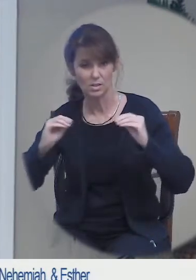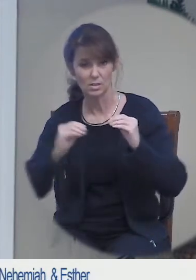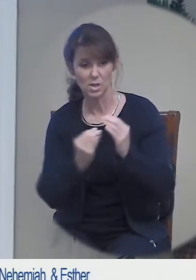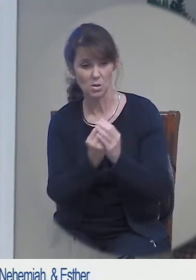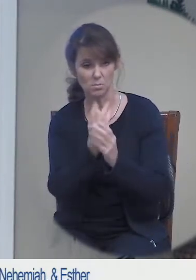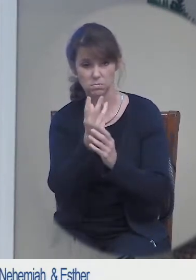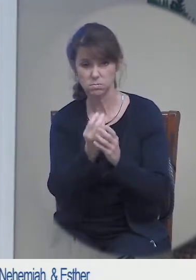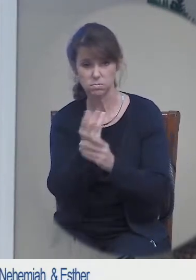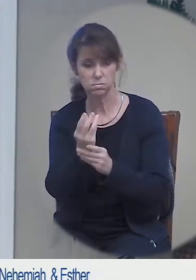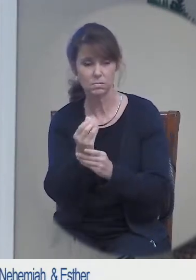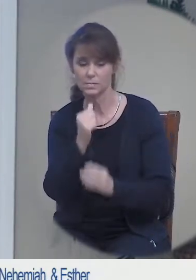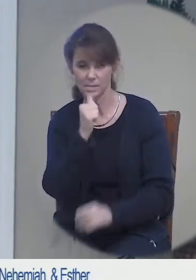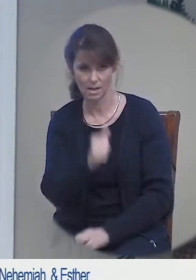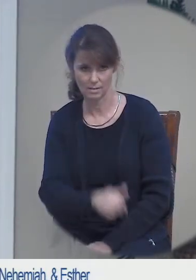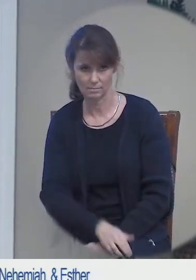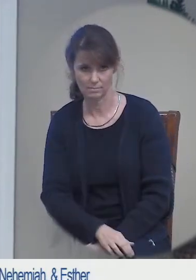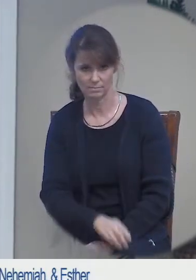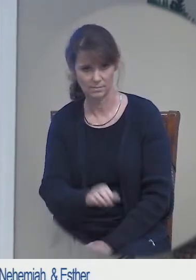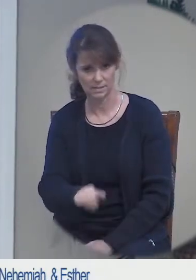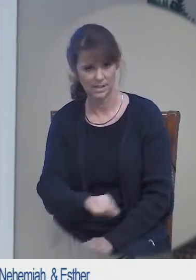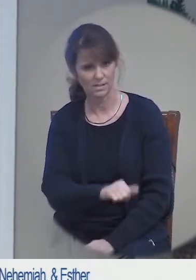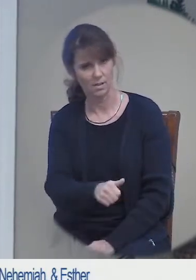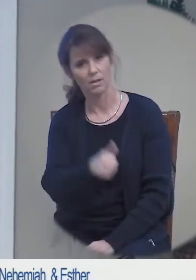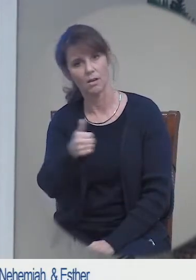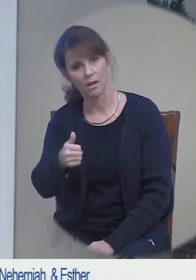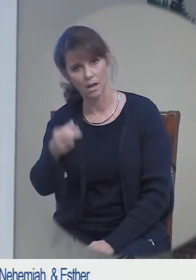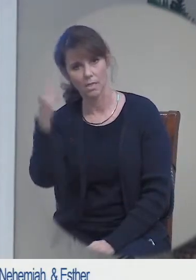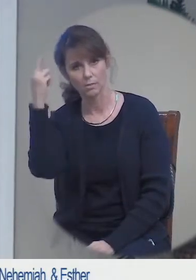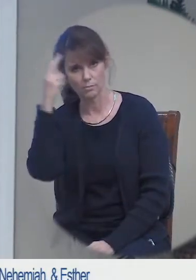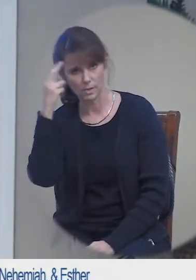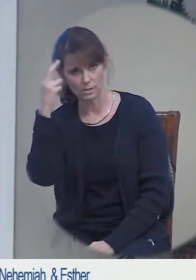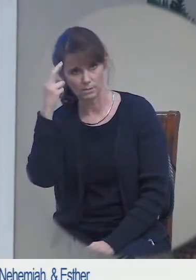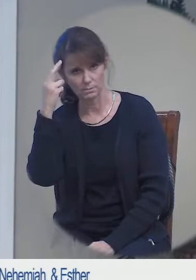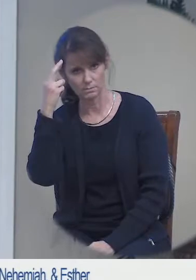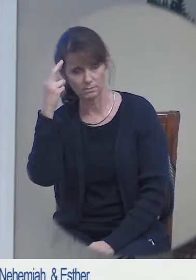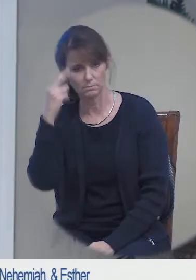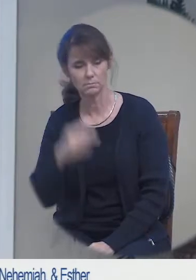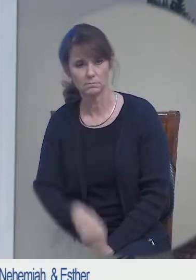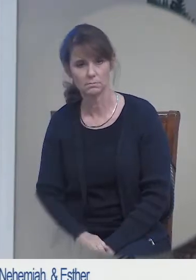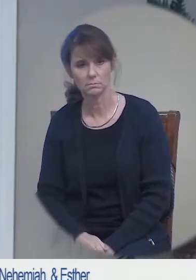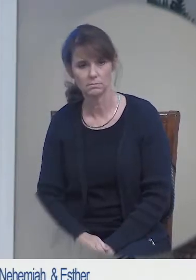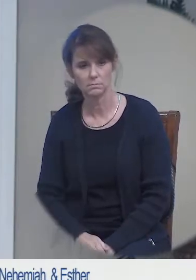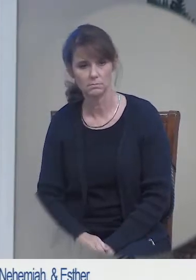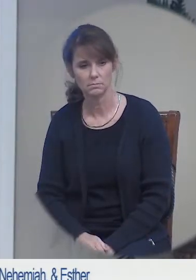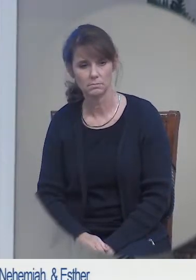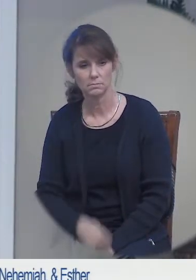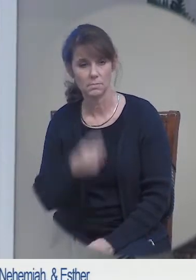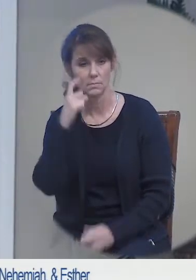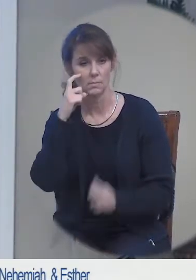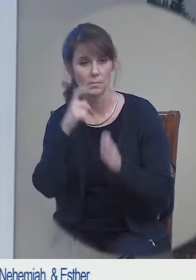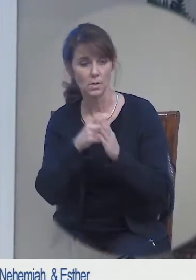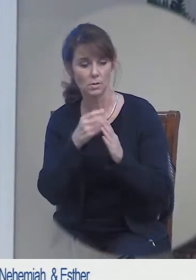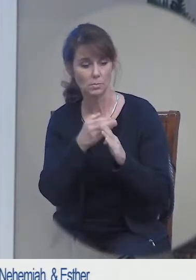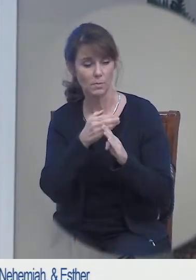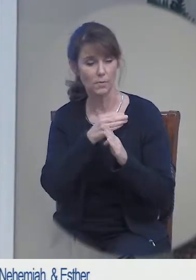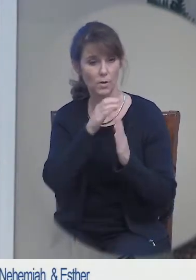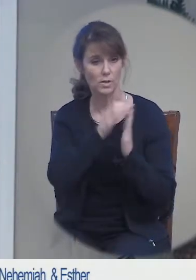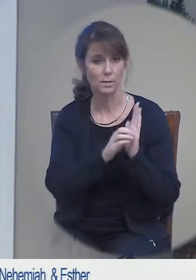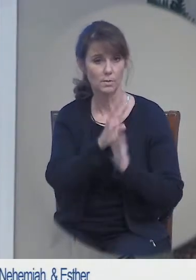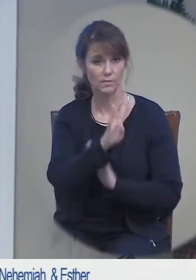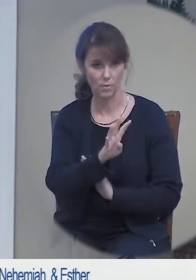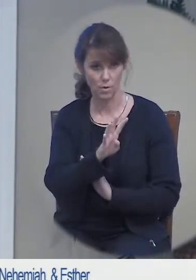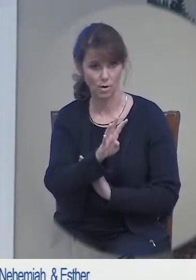like so many people had left their villages and towns to come work on the walls. Look back in chapter 4, in verse